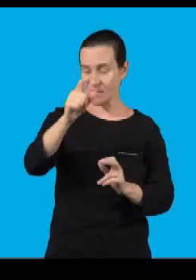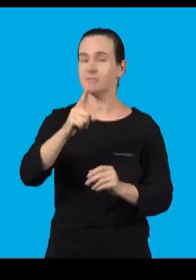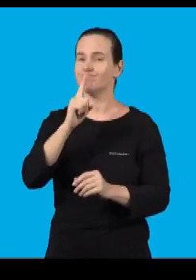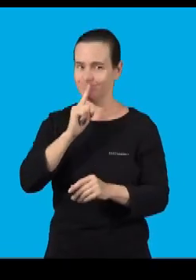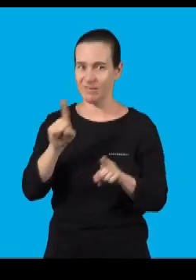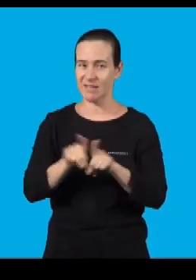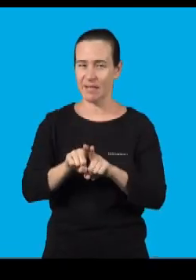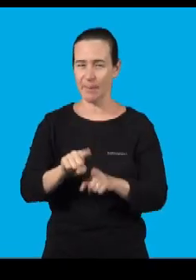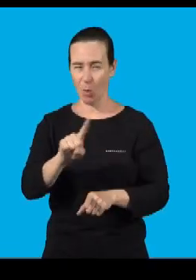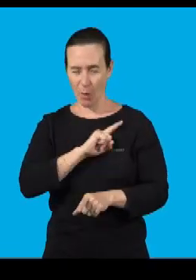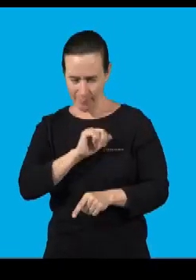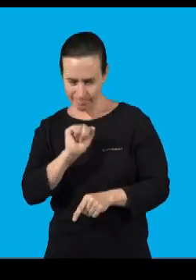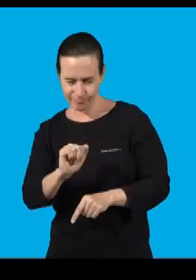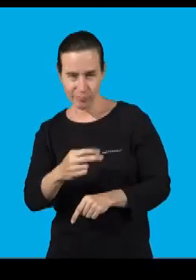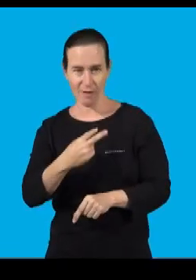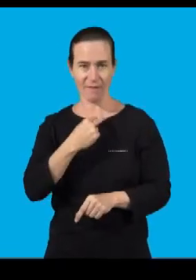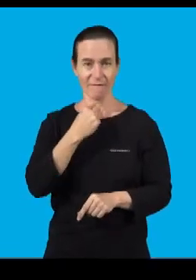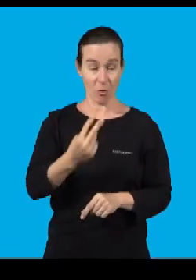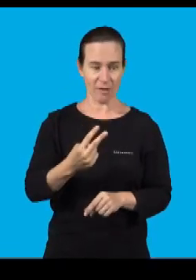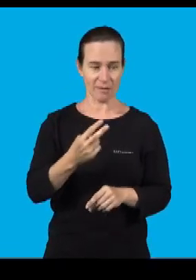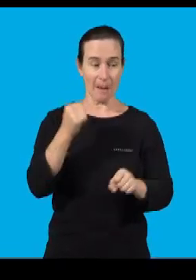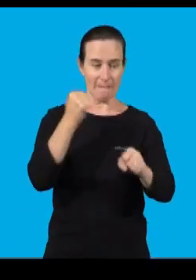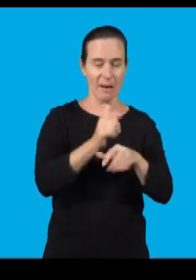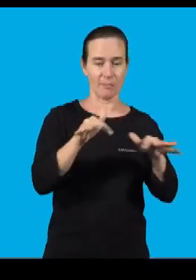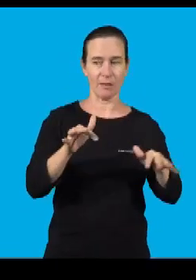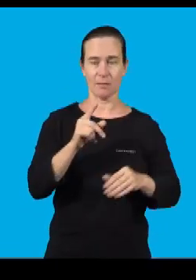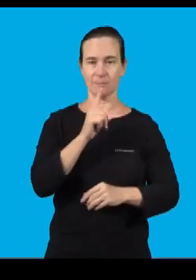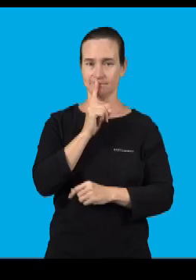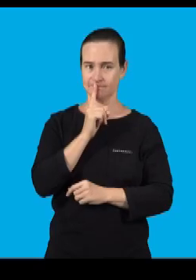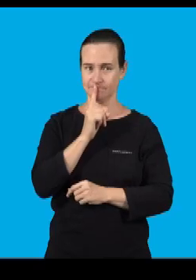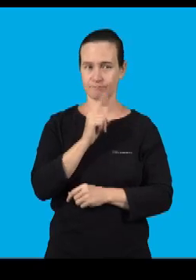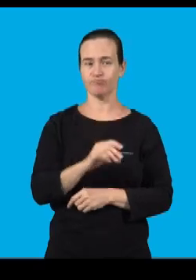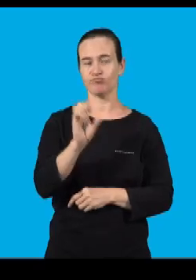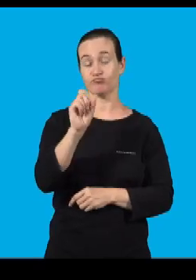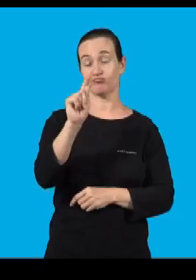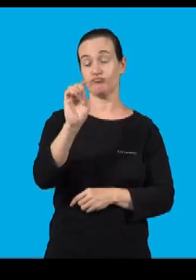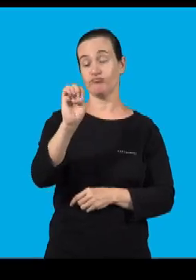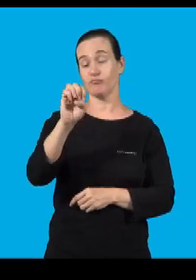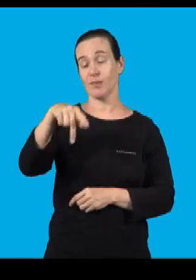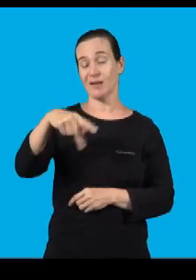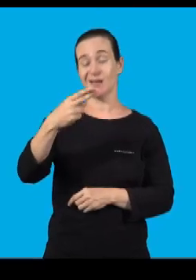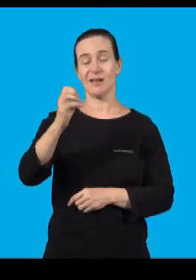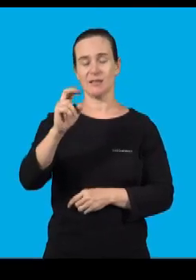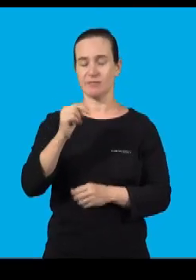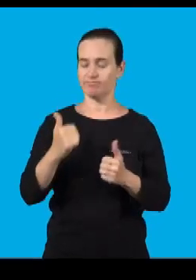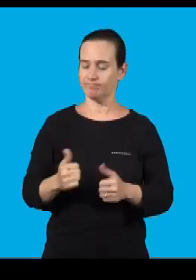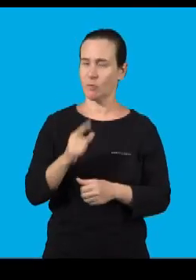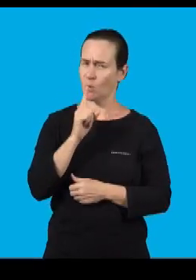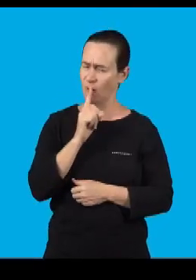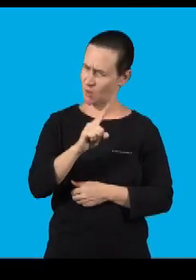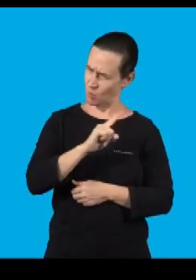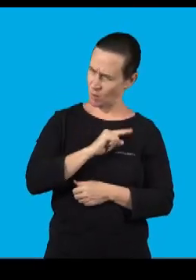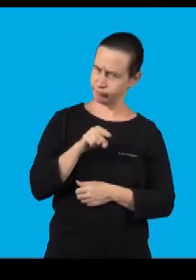his voice that compelled one to be silent. And Stephen Khumalo sat silent, for this was a new brother that he